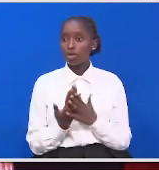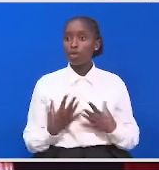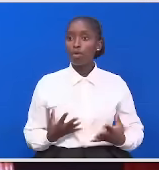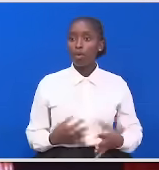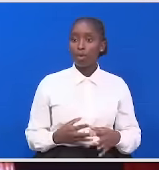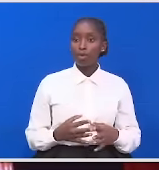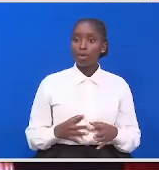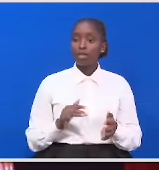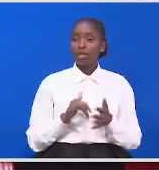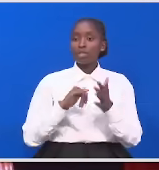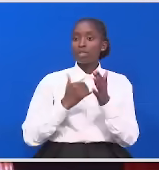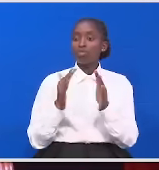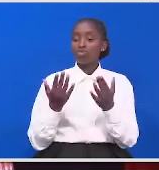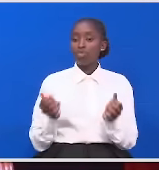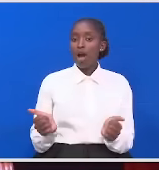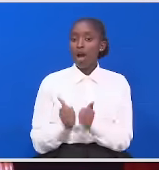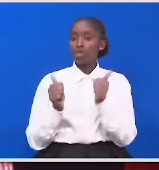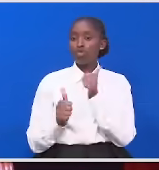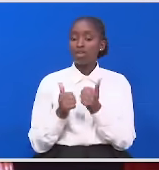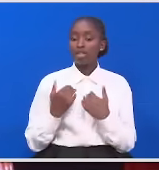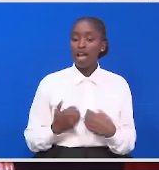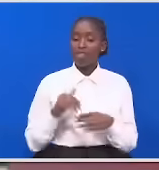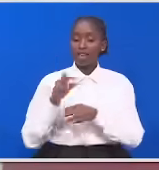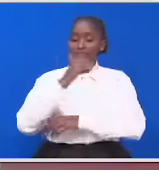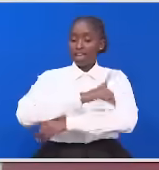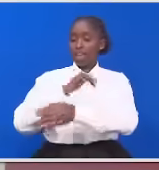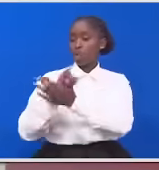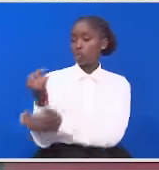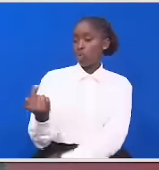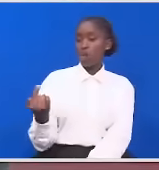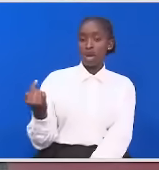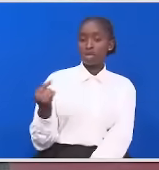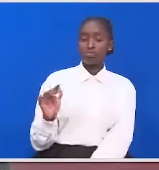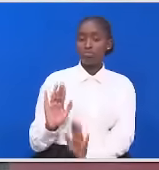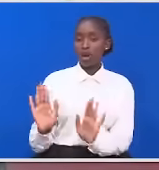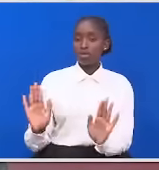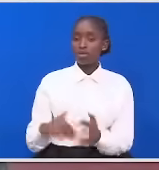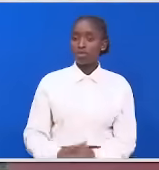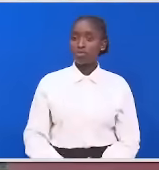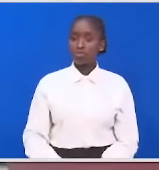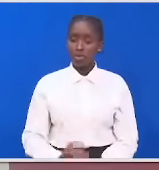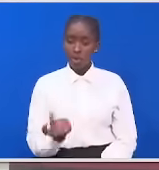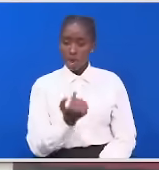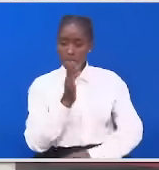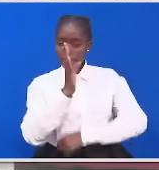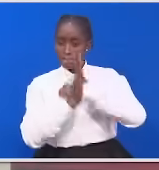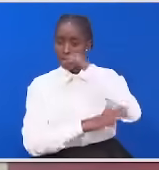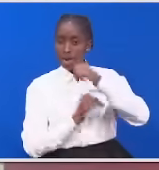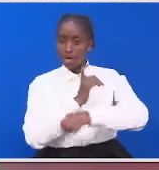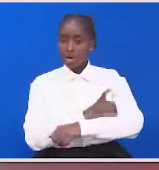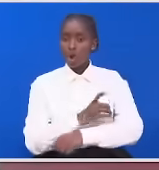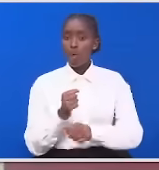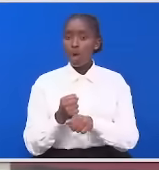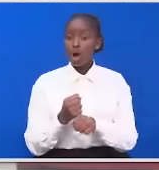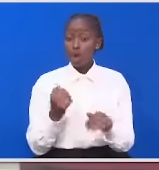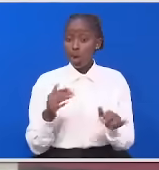was just an accident that happened on that particular day. But was it just a bad day at work, or was there a